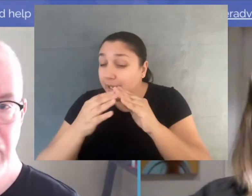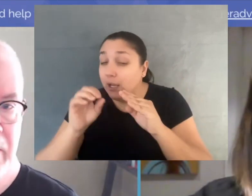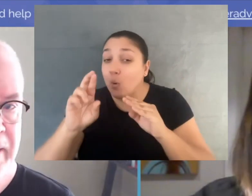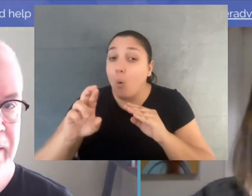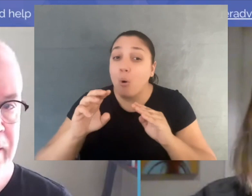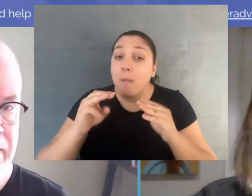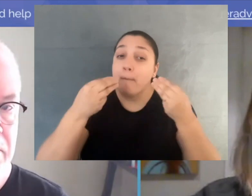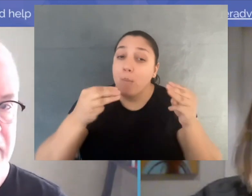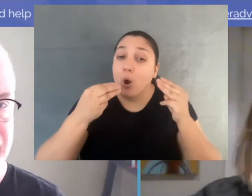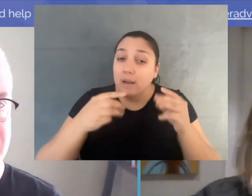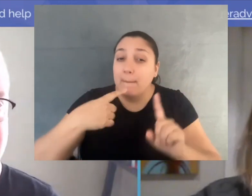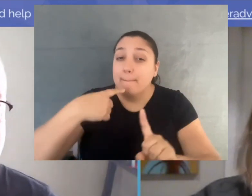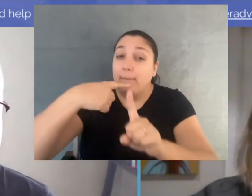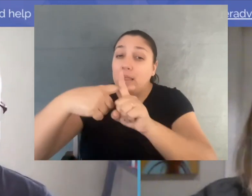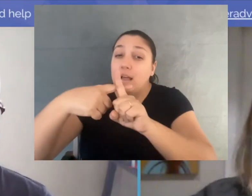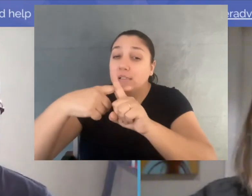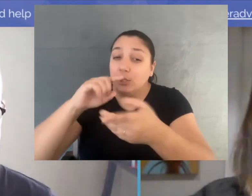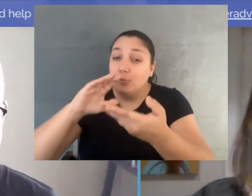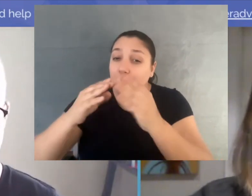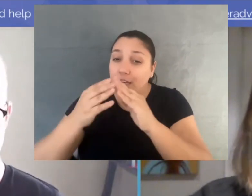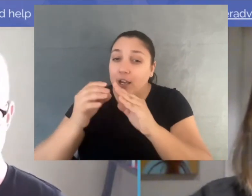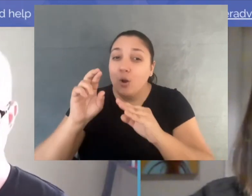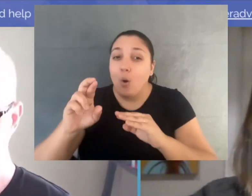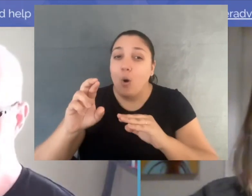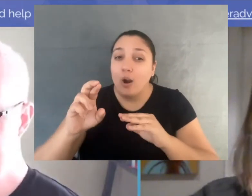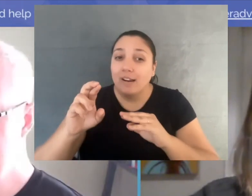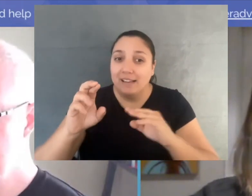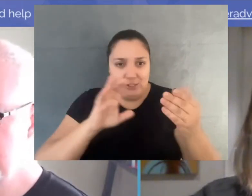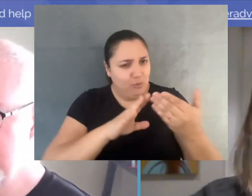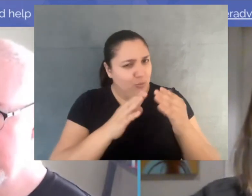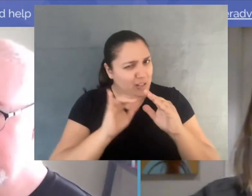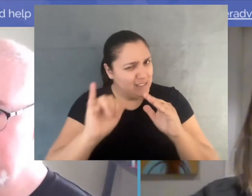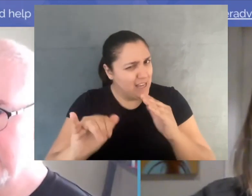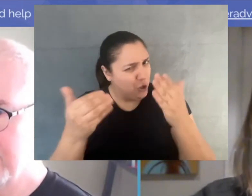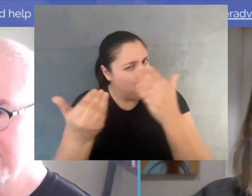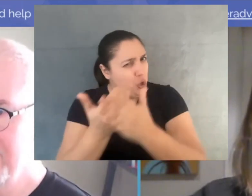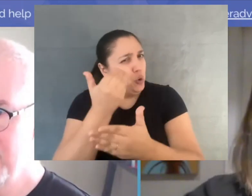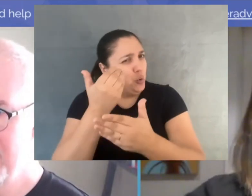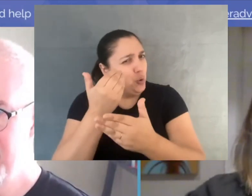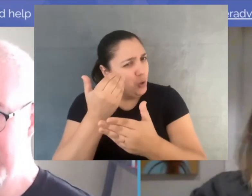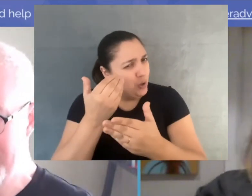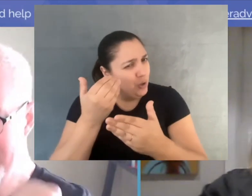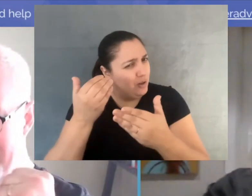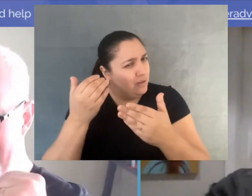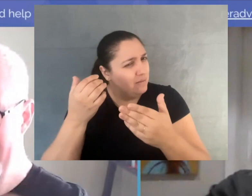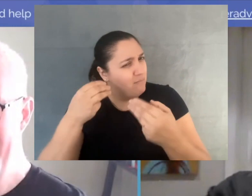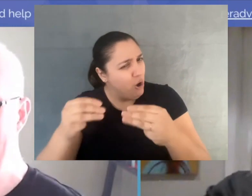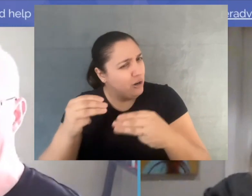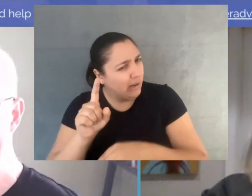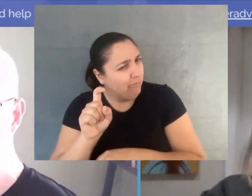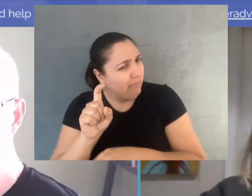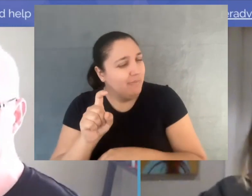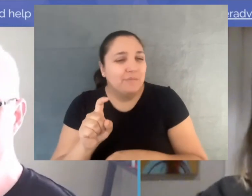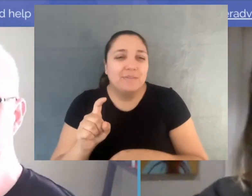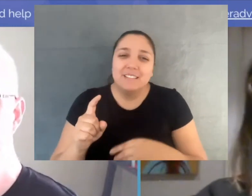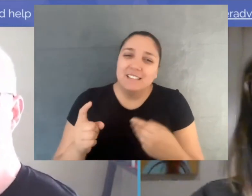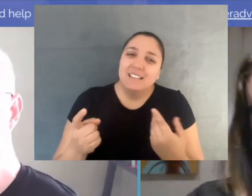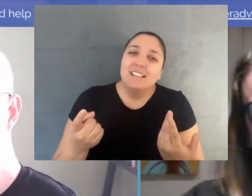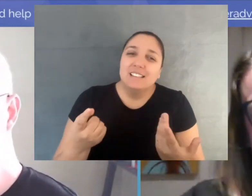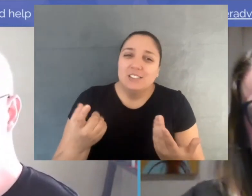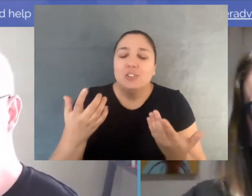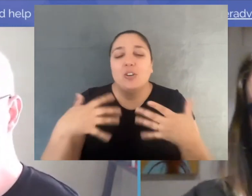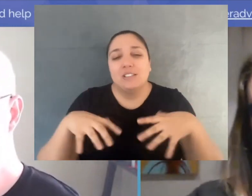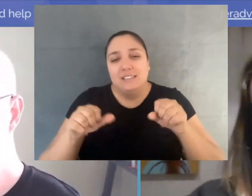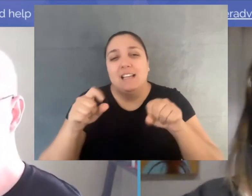or marketing plus community, or is community the new marketing? Anyways, it'll be fun. I